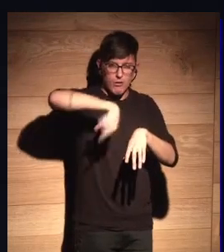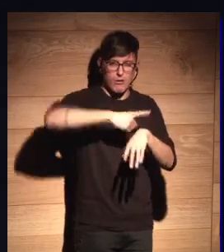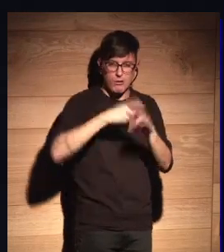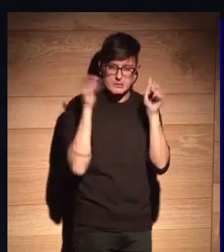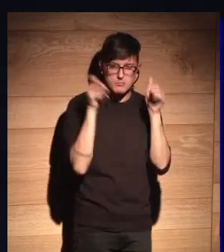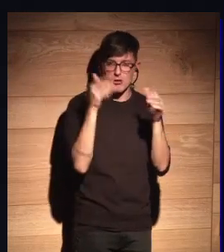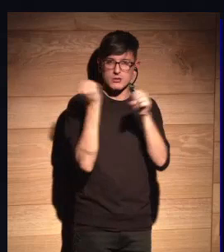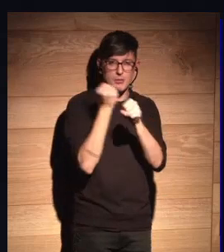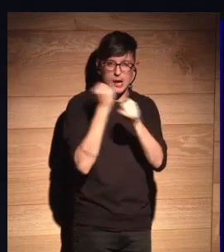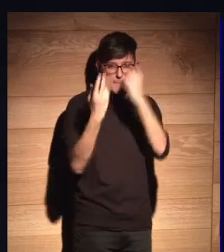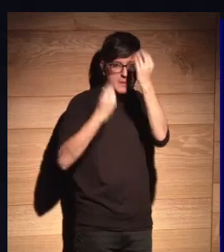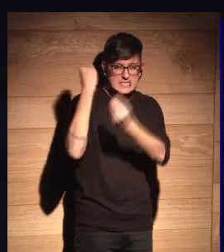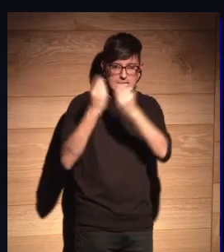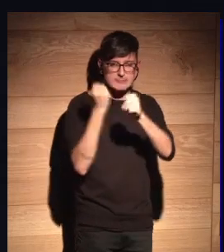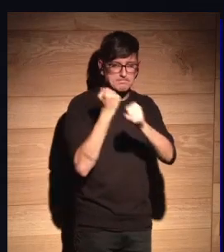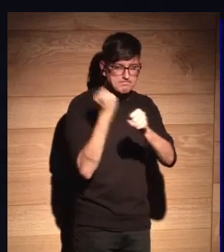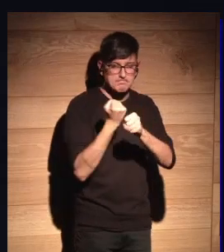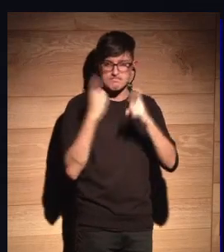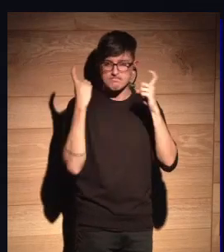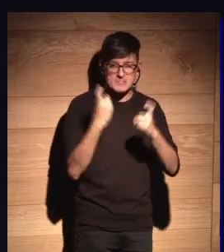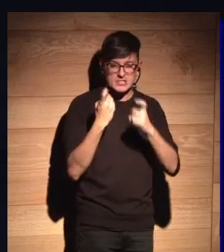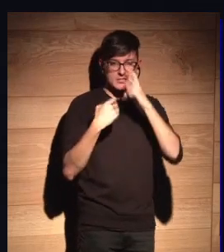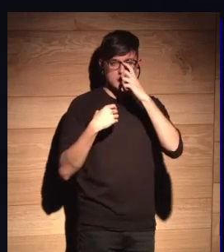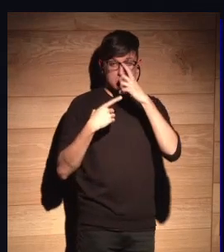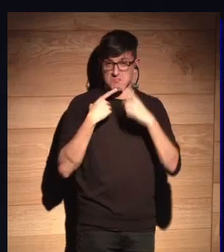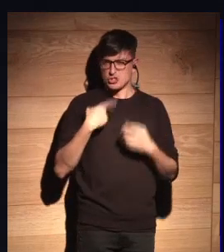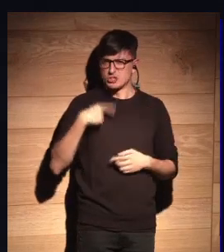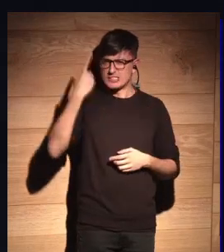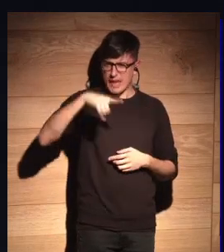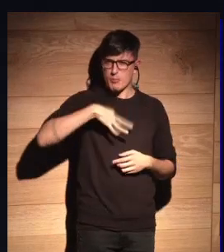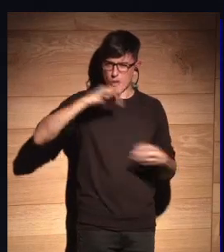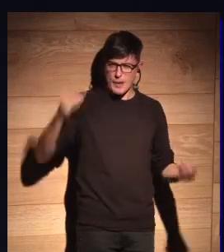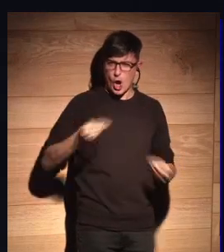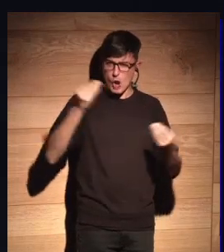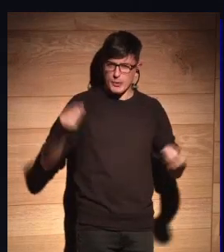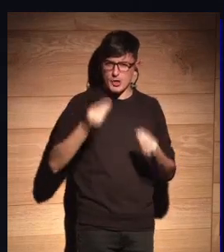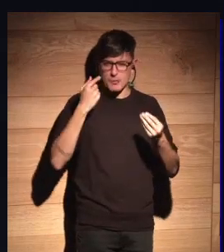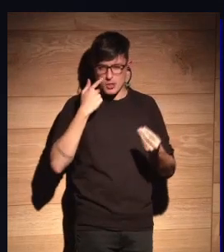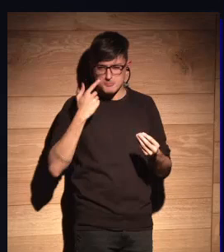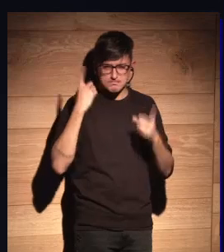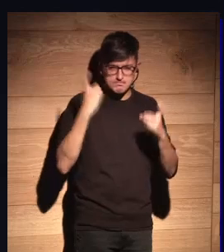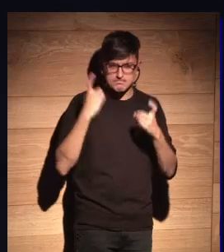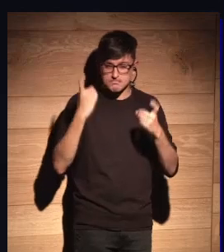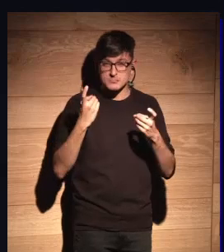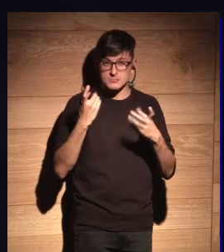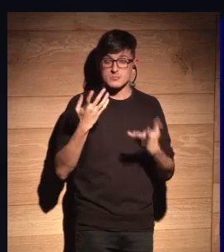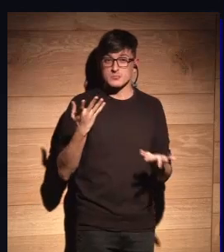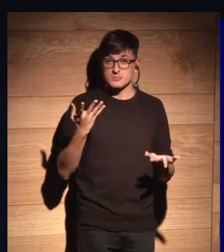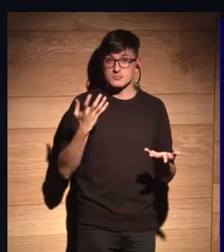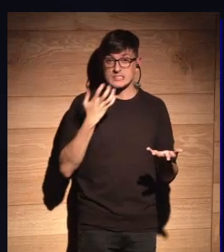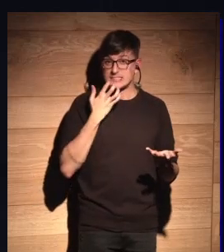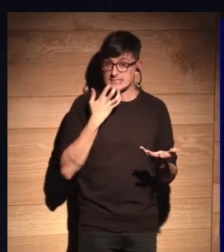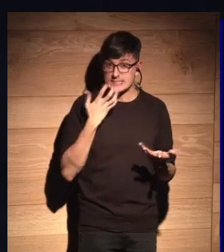saying, I know I can do better. Let me try this. Let me try that. Because if you go to a place, I was in